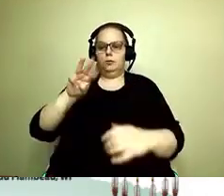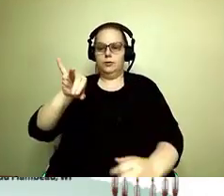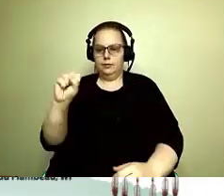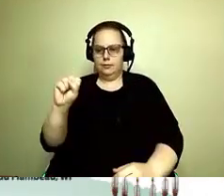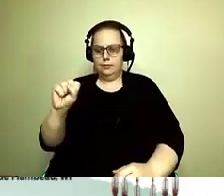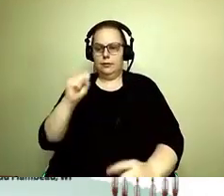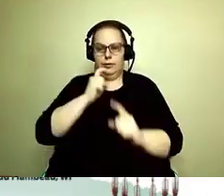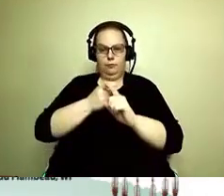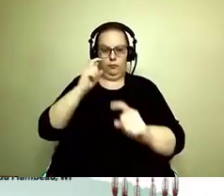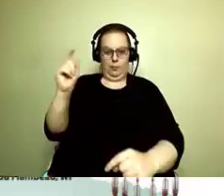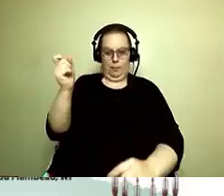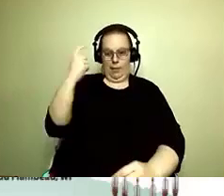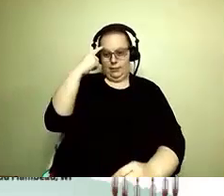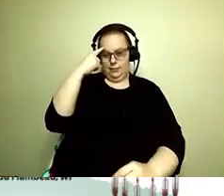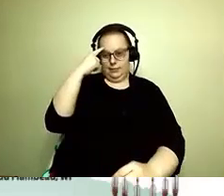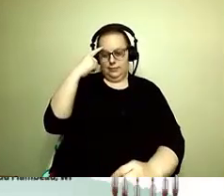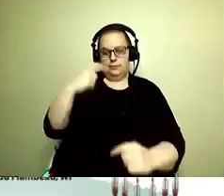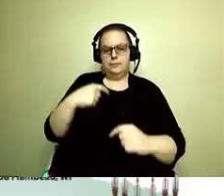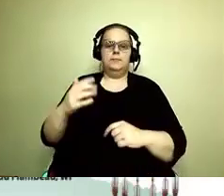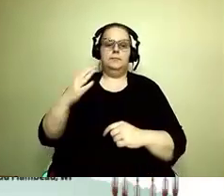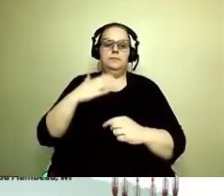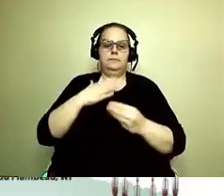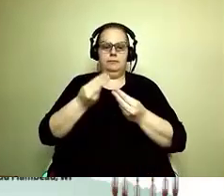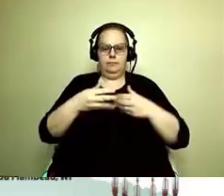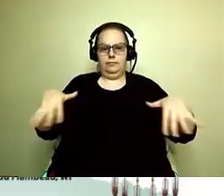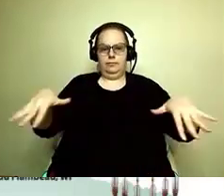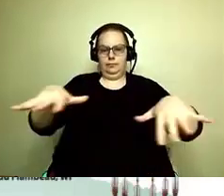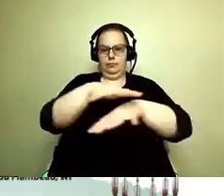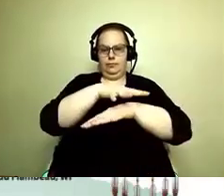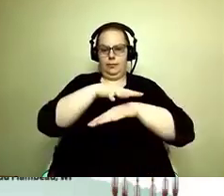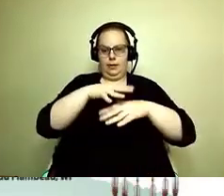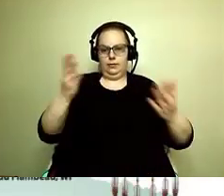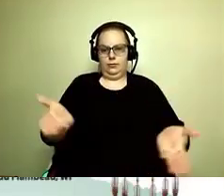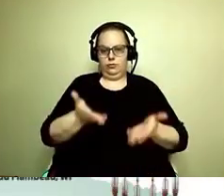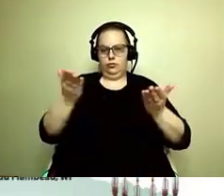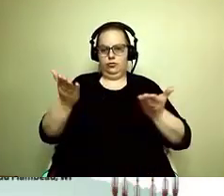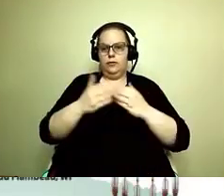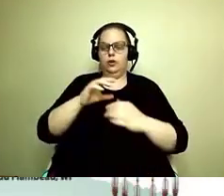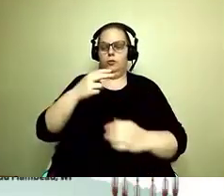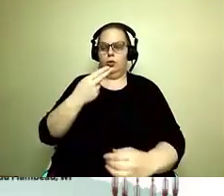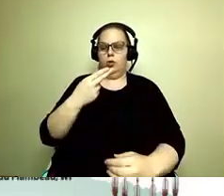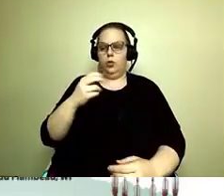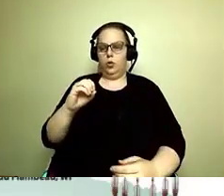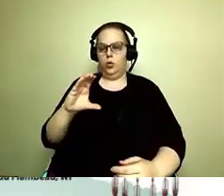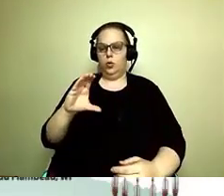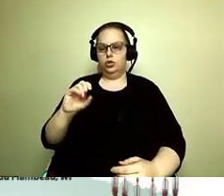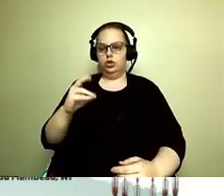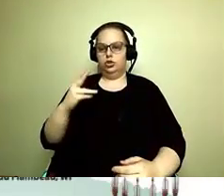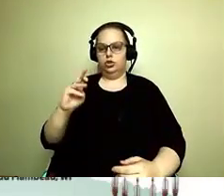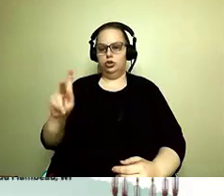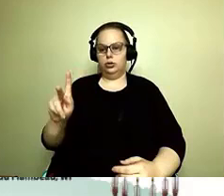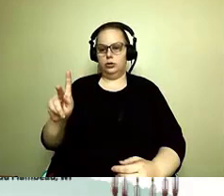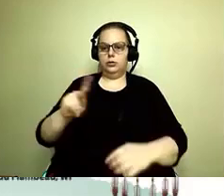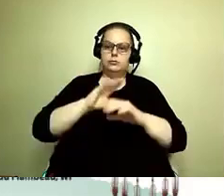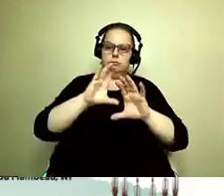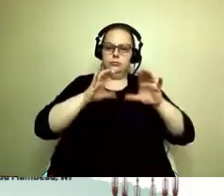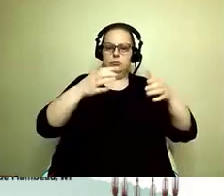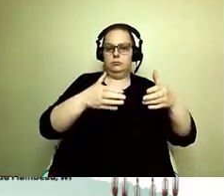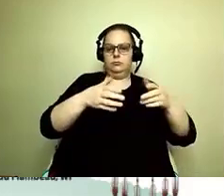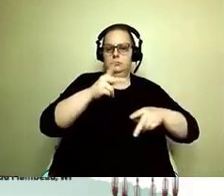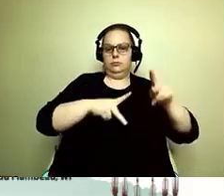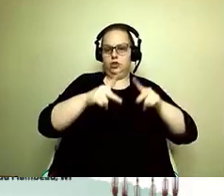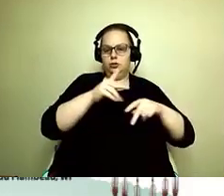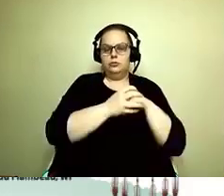Madison, Wisconsin, and the land I am here for today's event is that of the Ho-Chunk people and nation, who have